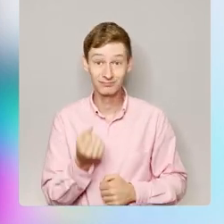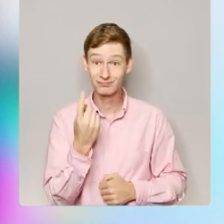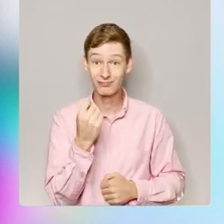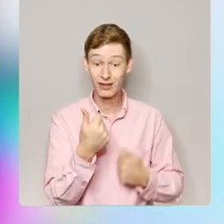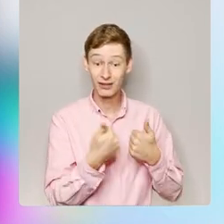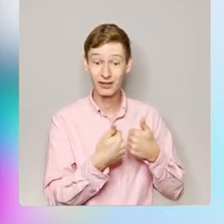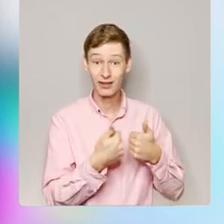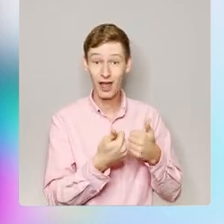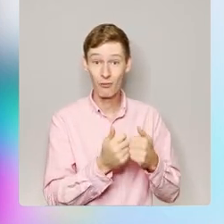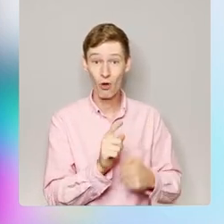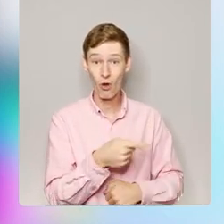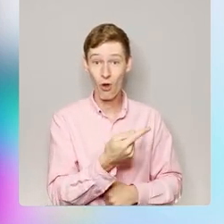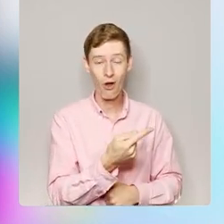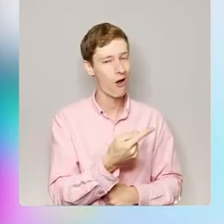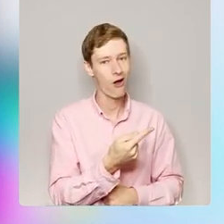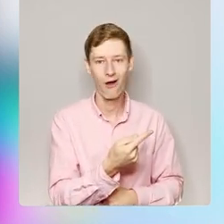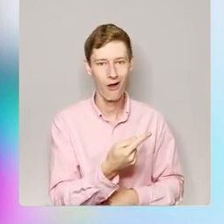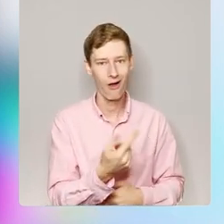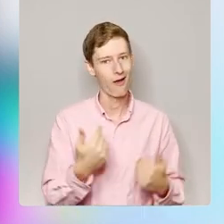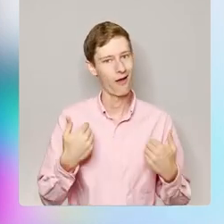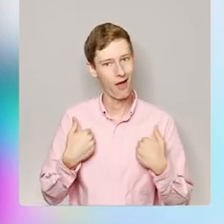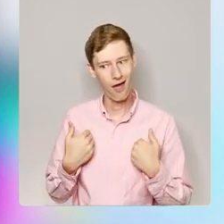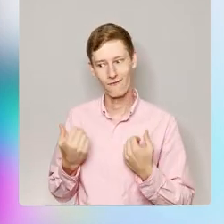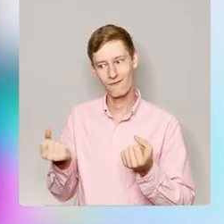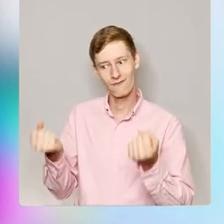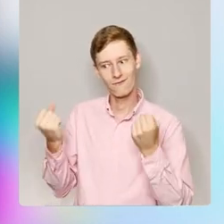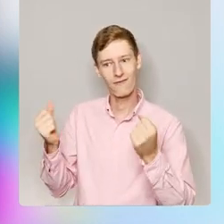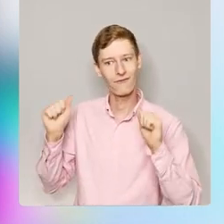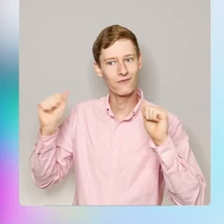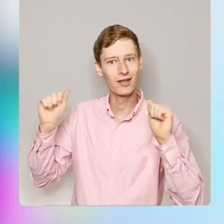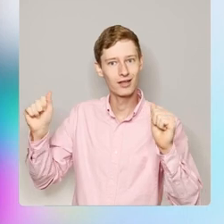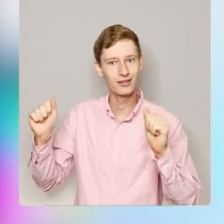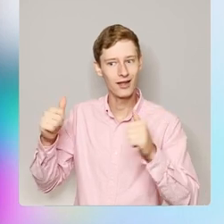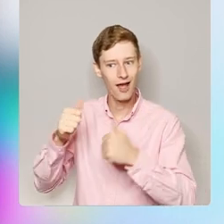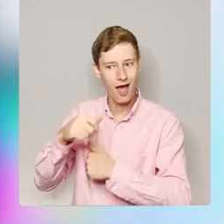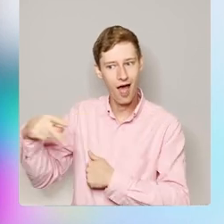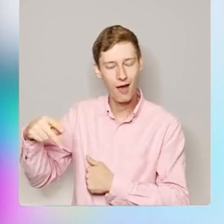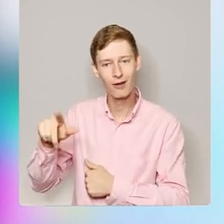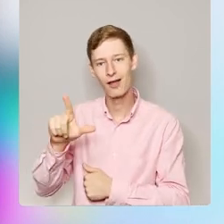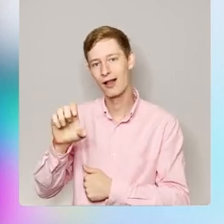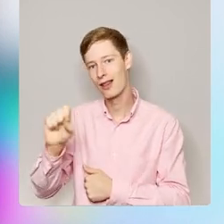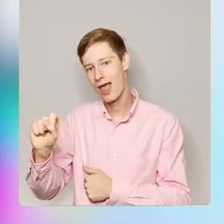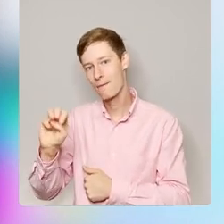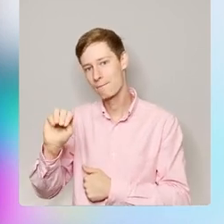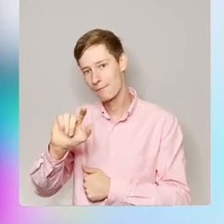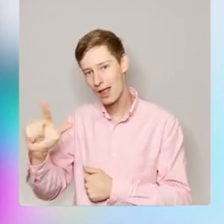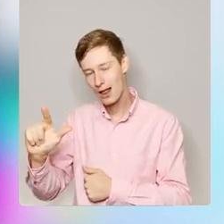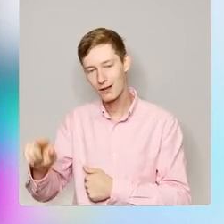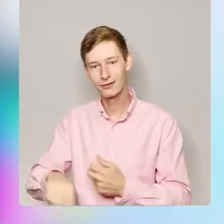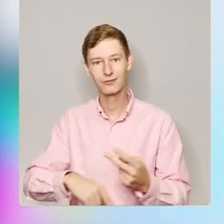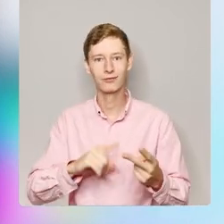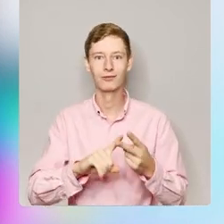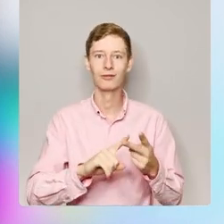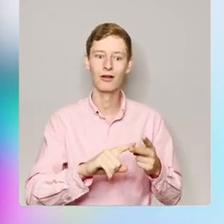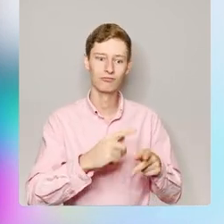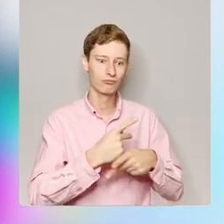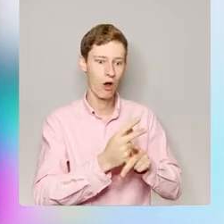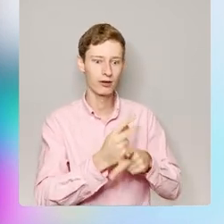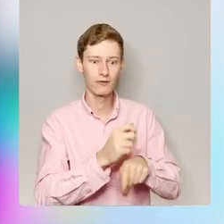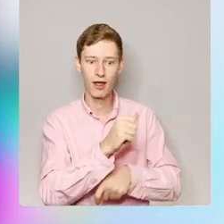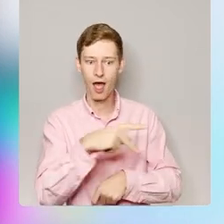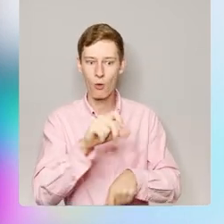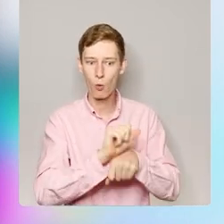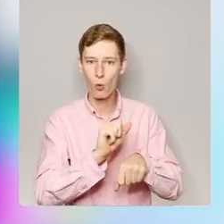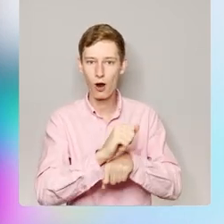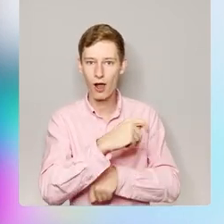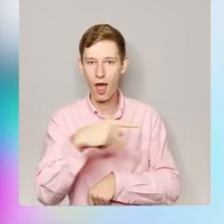either. Fitness apps like Lemil Body Combat and productivity apps like Arkeo have also